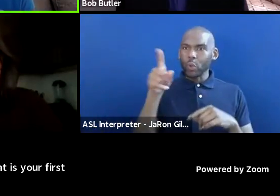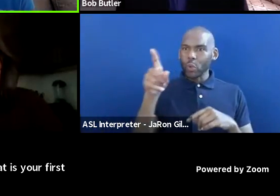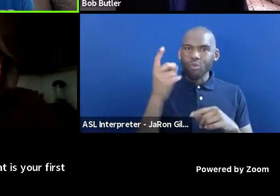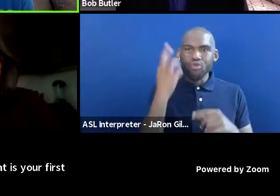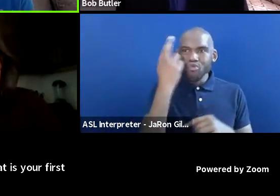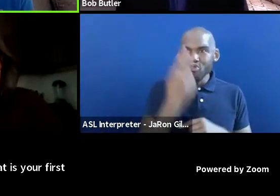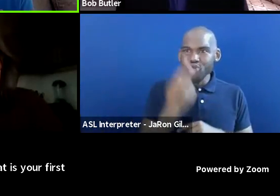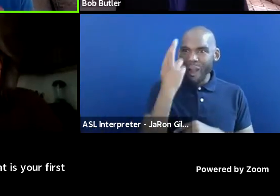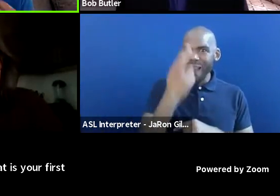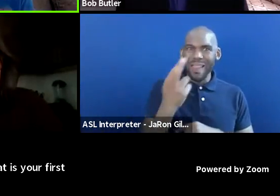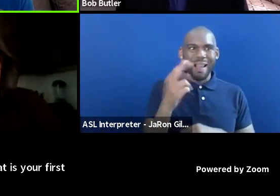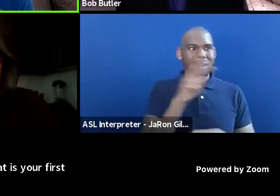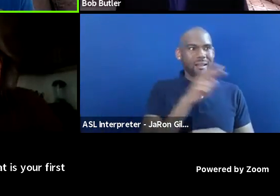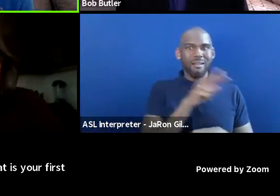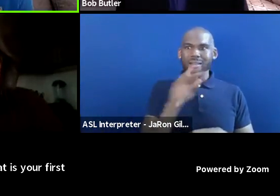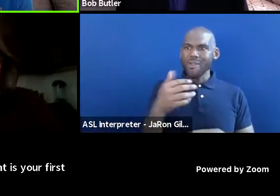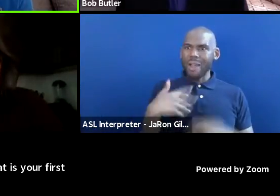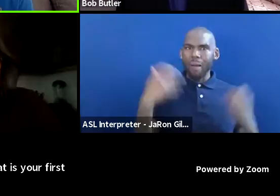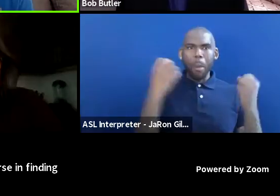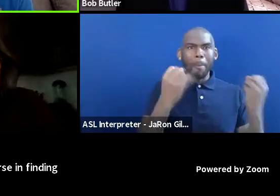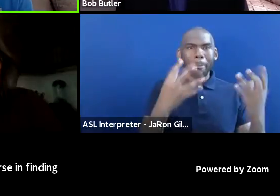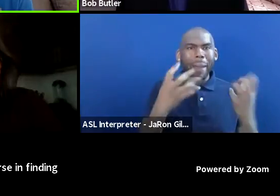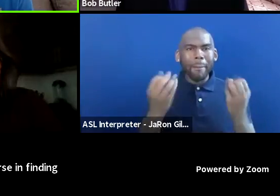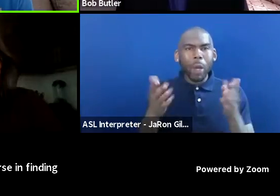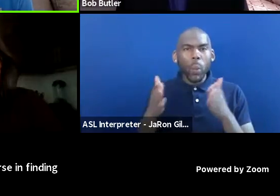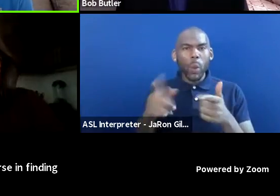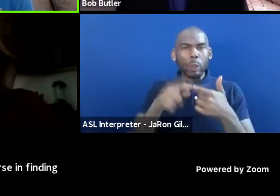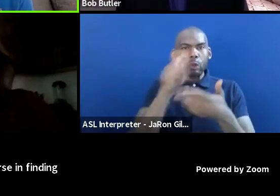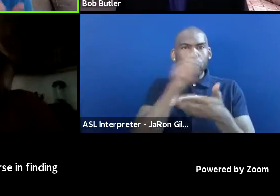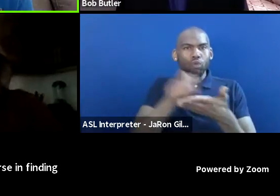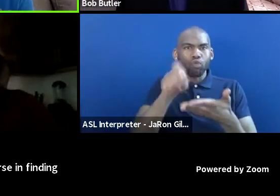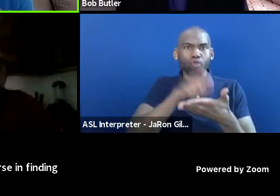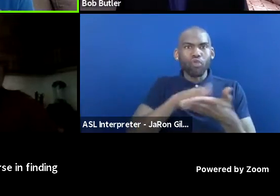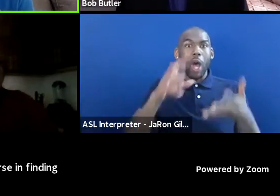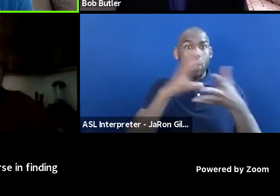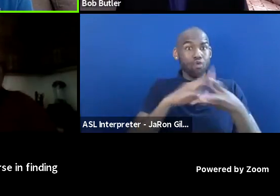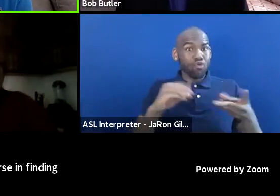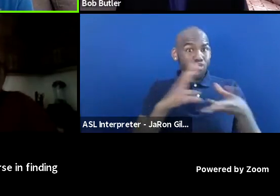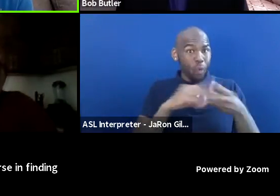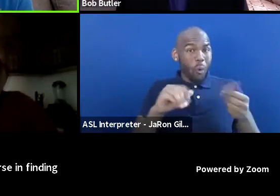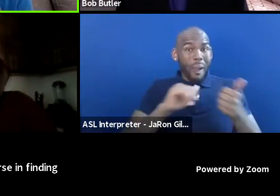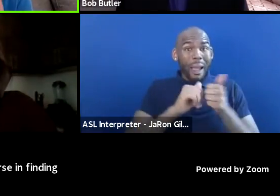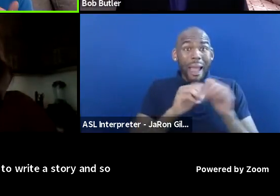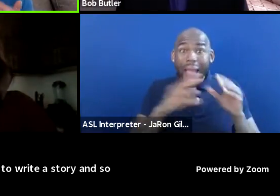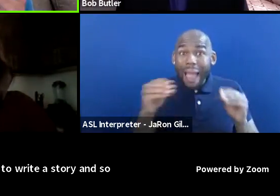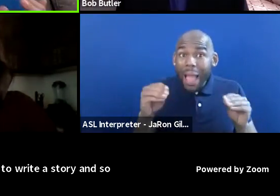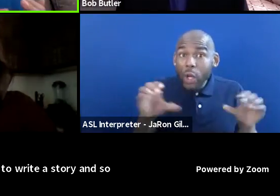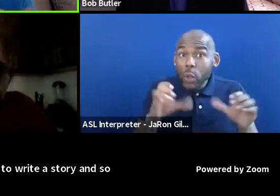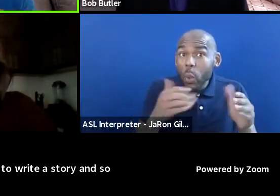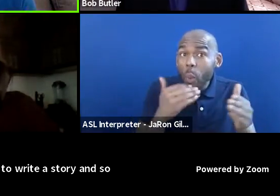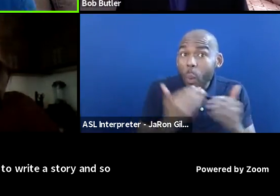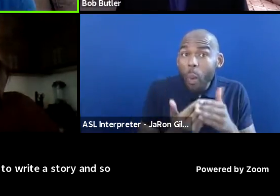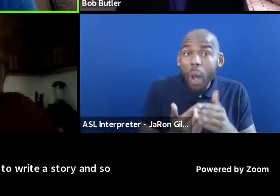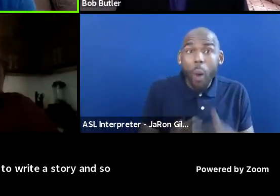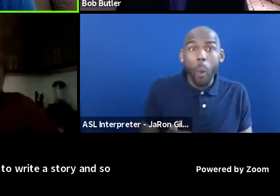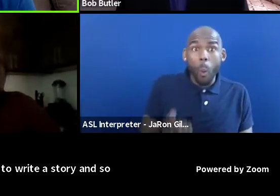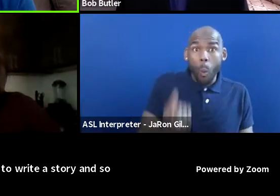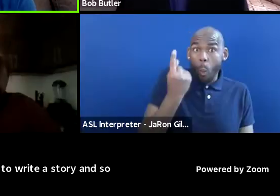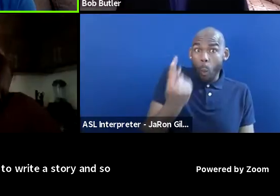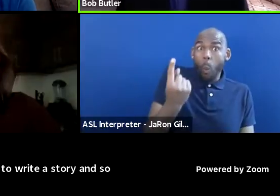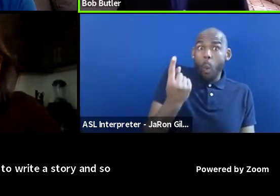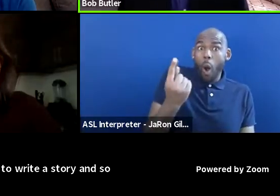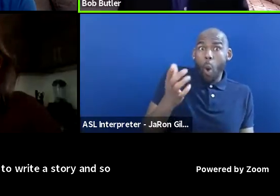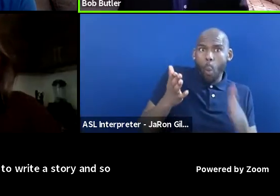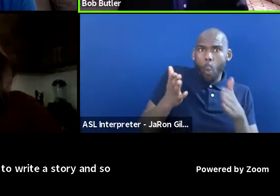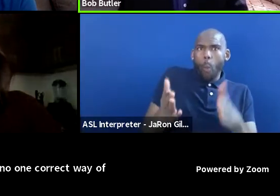many ways to write a story and so many ways to do it well. There's no one correct way of doing something.